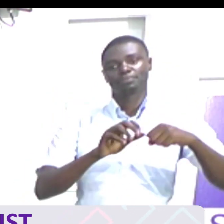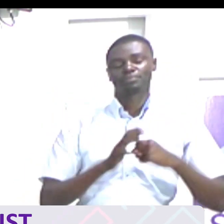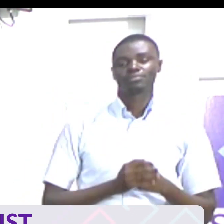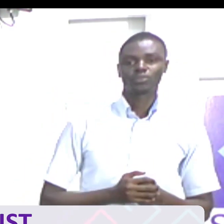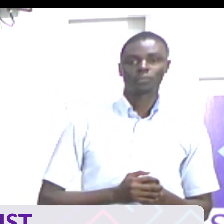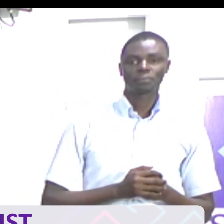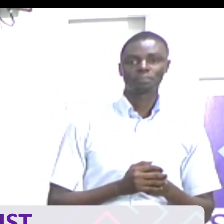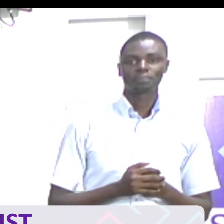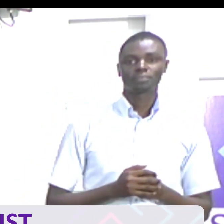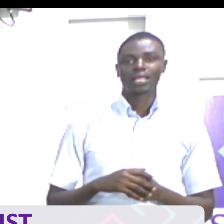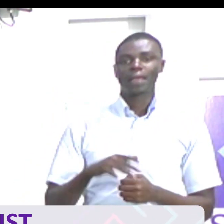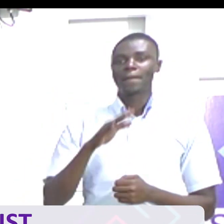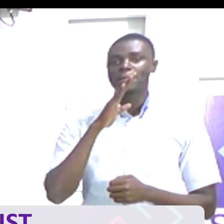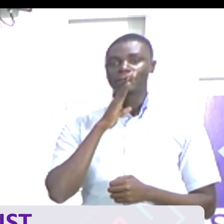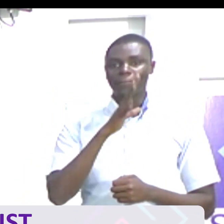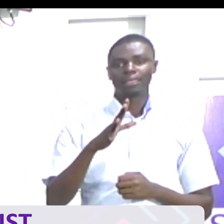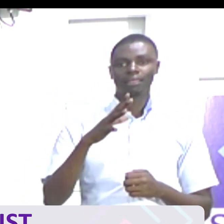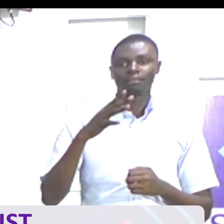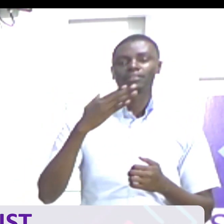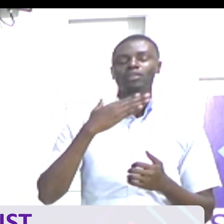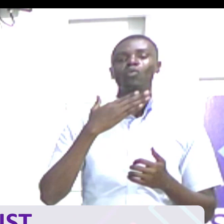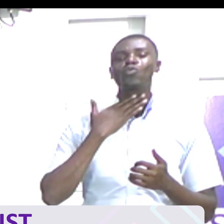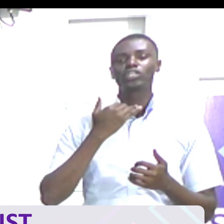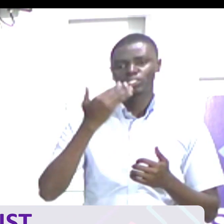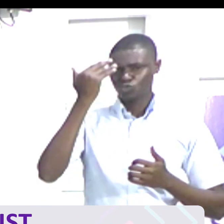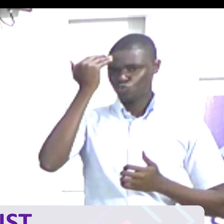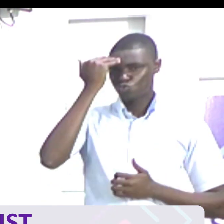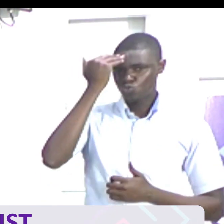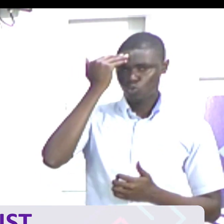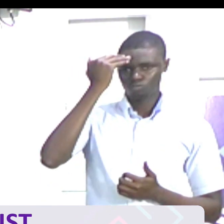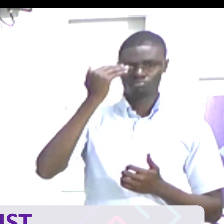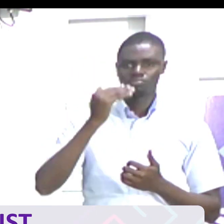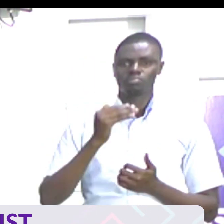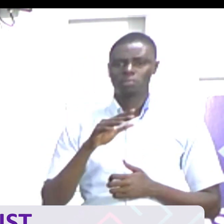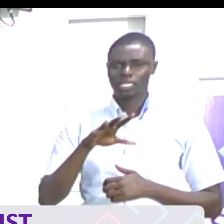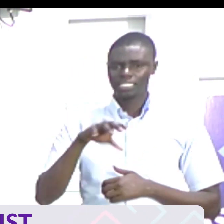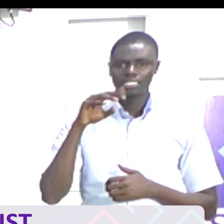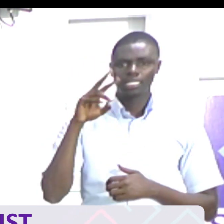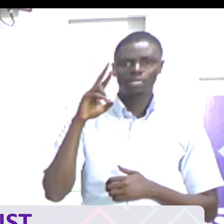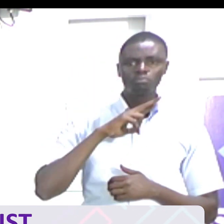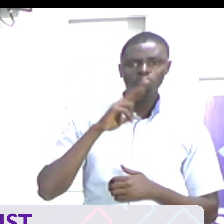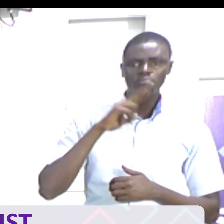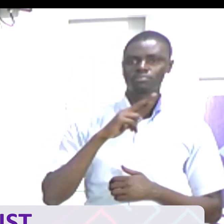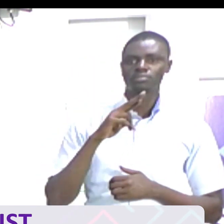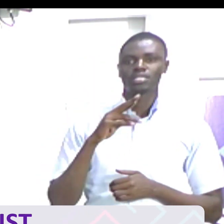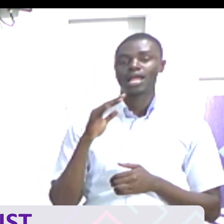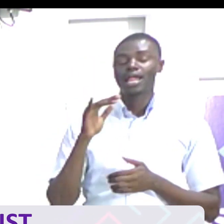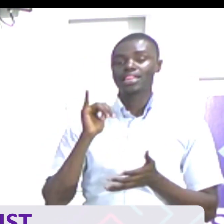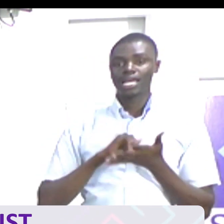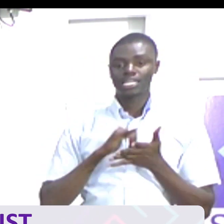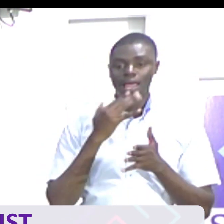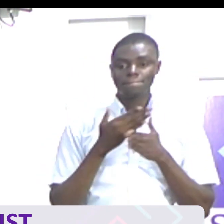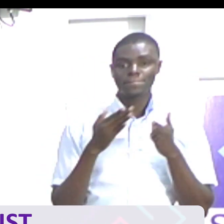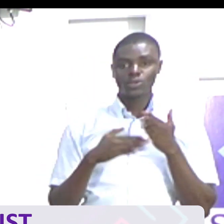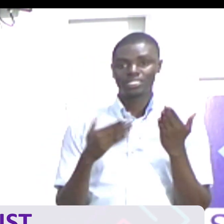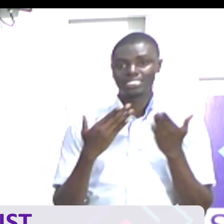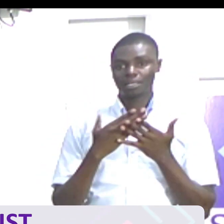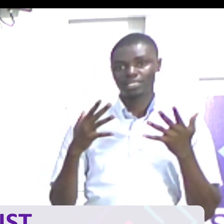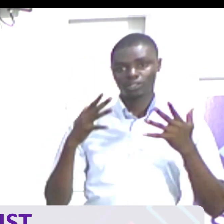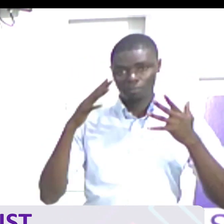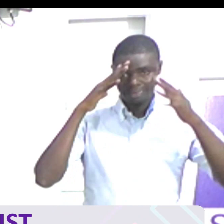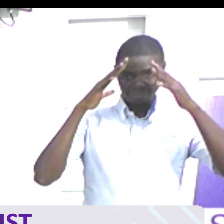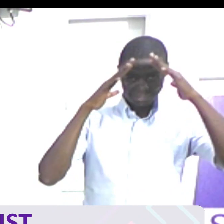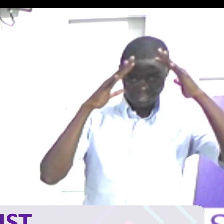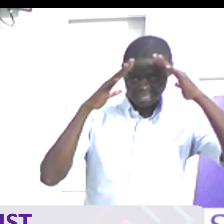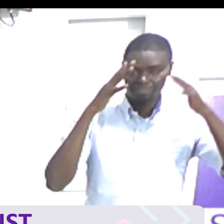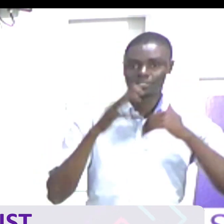about being curious, taking risks. It builds something called creativity at the end of the day.